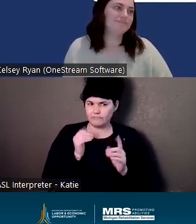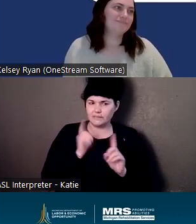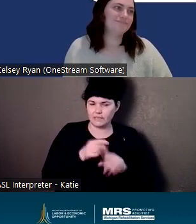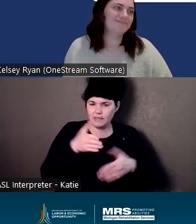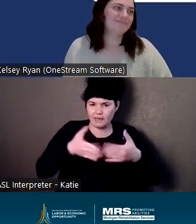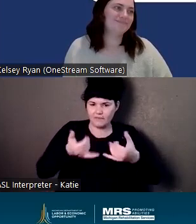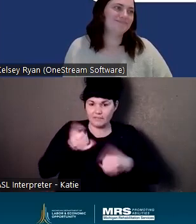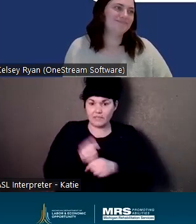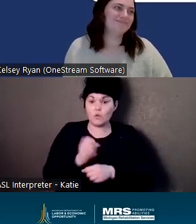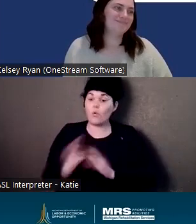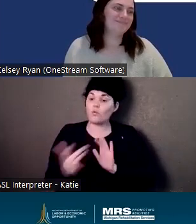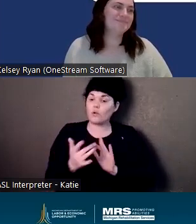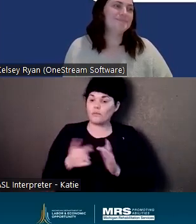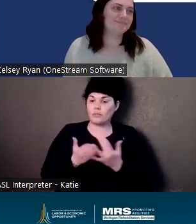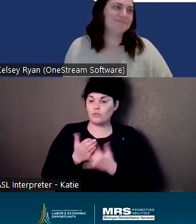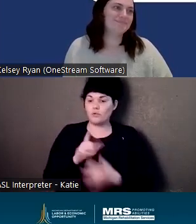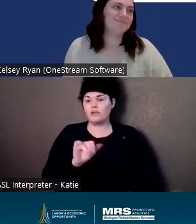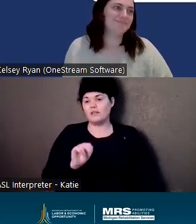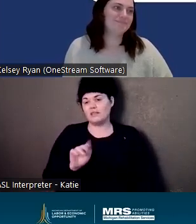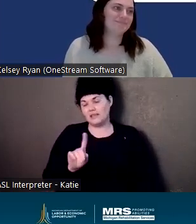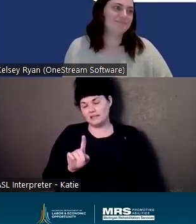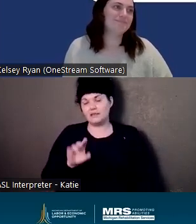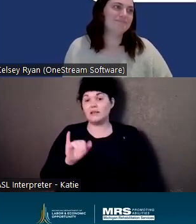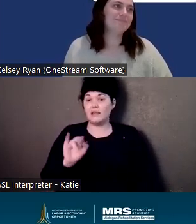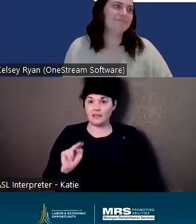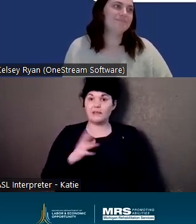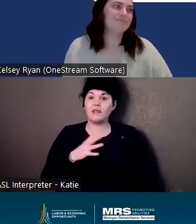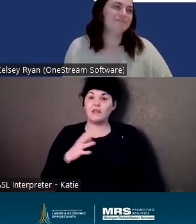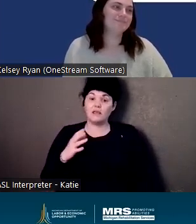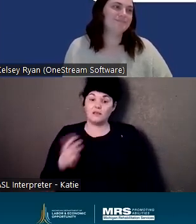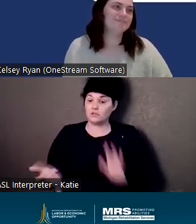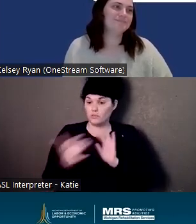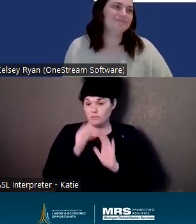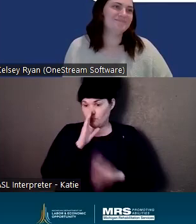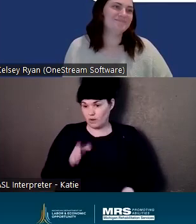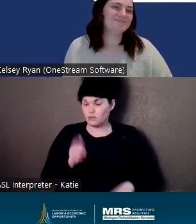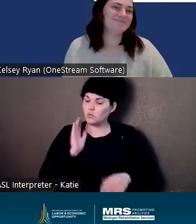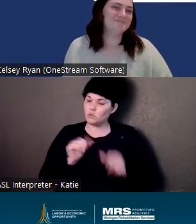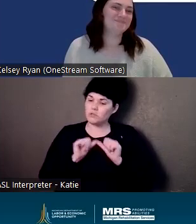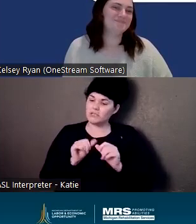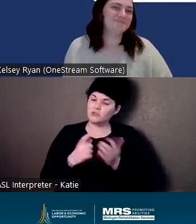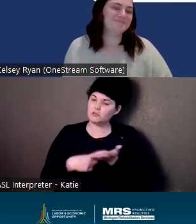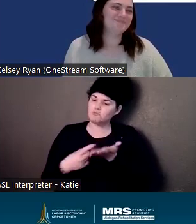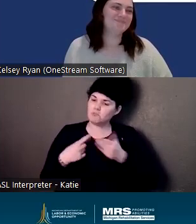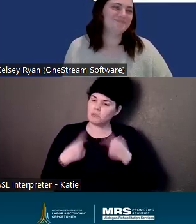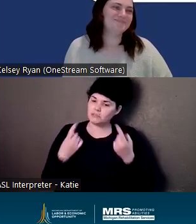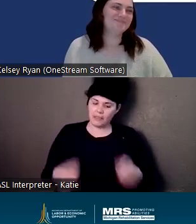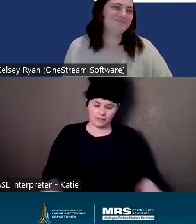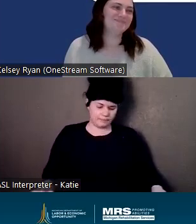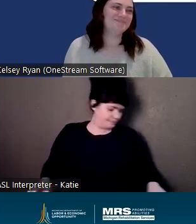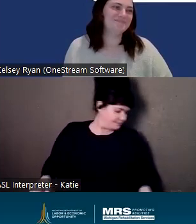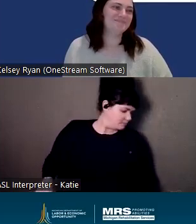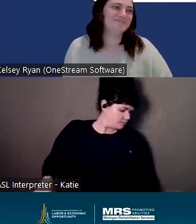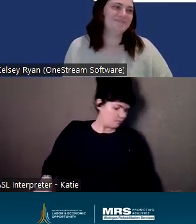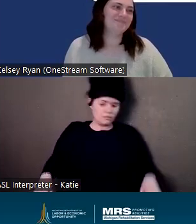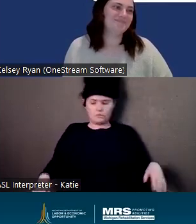me on LinkedIn, reach out to me directly, and I'm more than happy to continue conversations until then. All righty. So